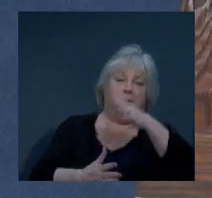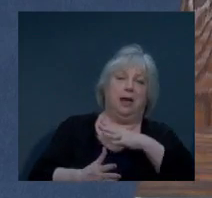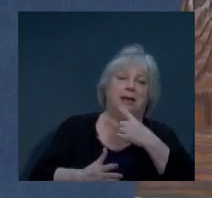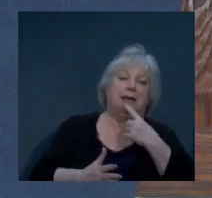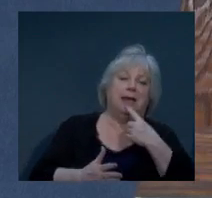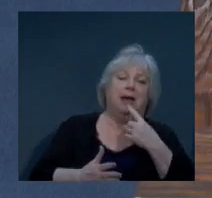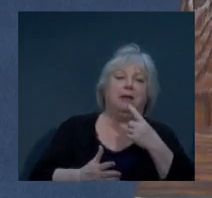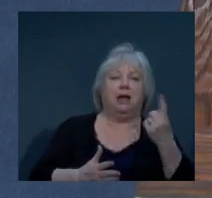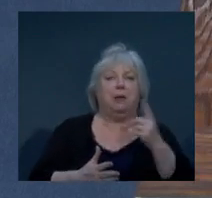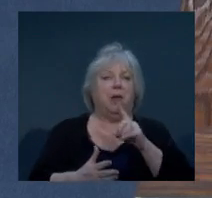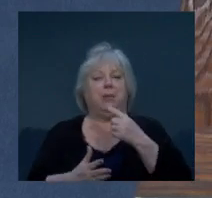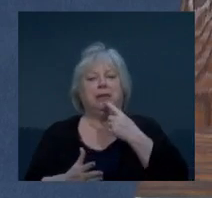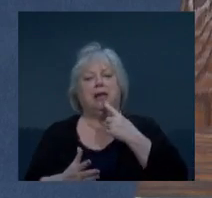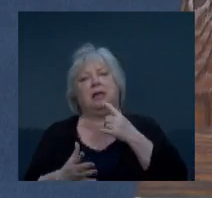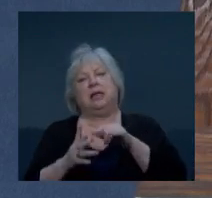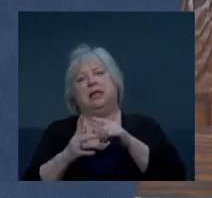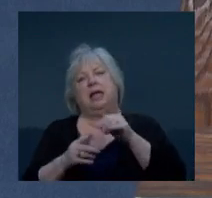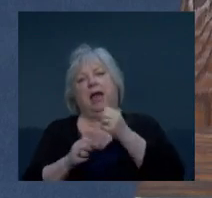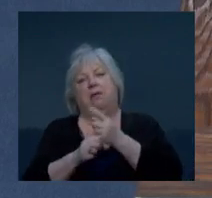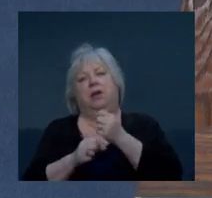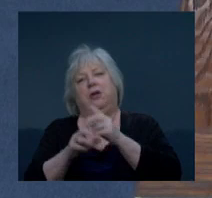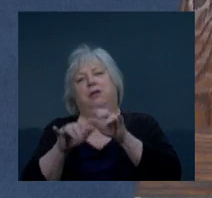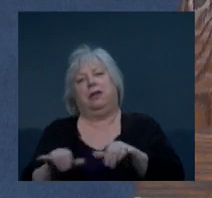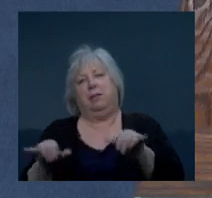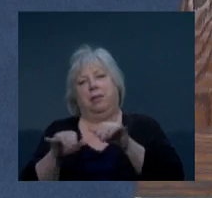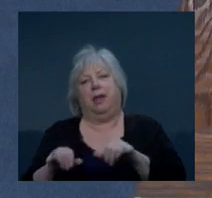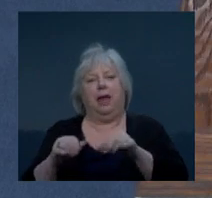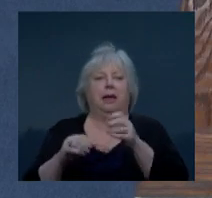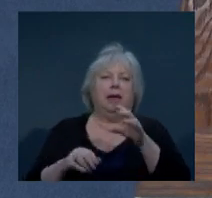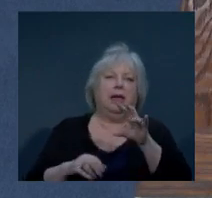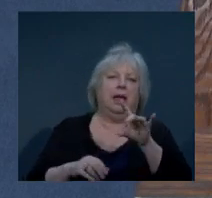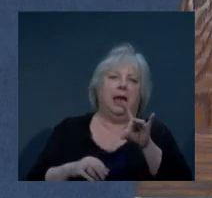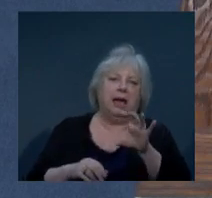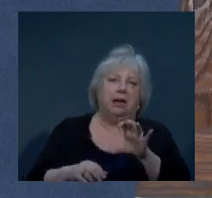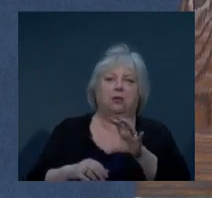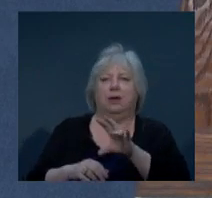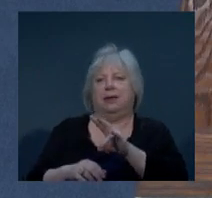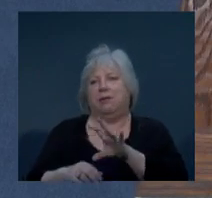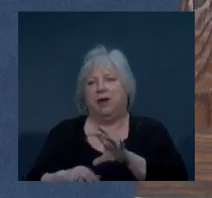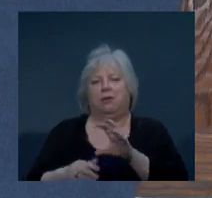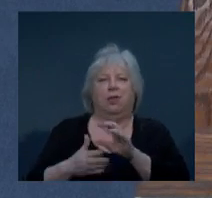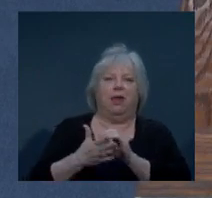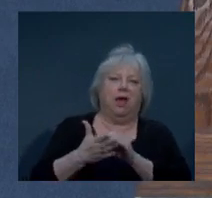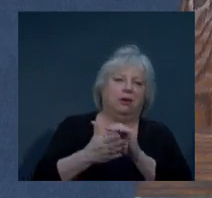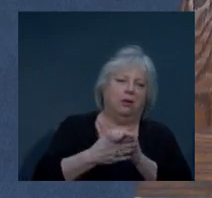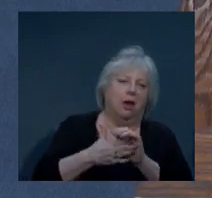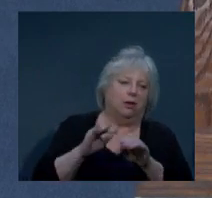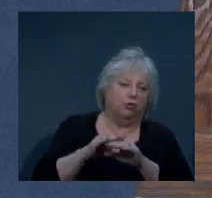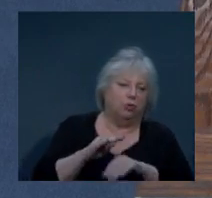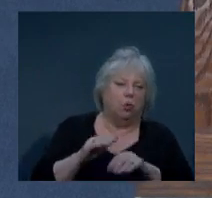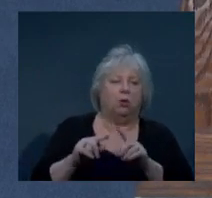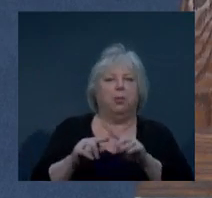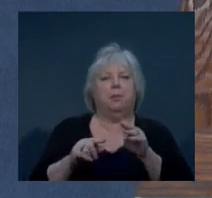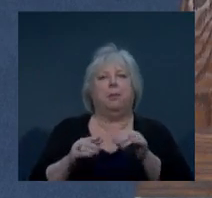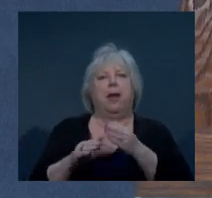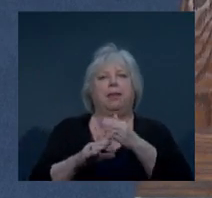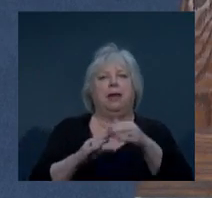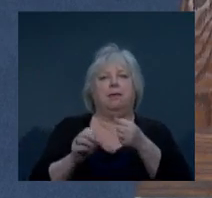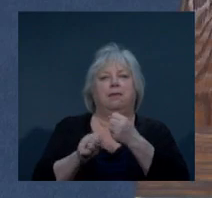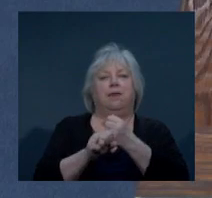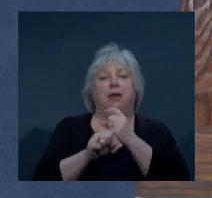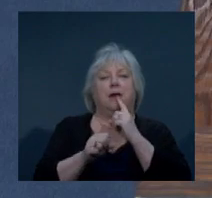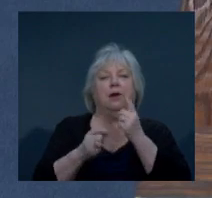same thing, where we're $700,000 short, $800,000, $600,000 short, but by the end of the year it works